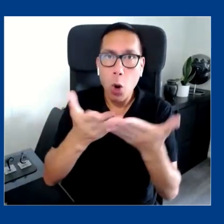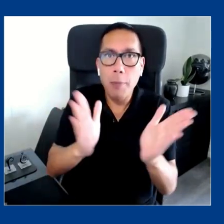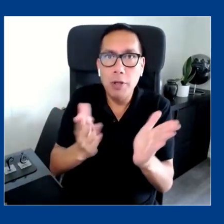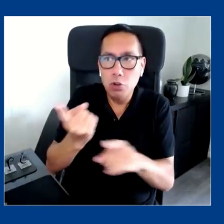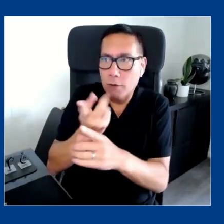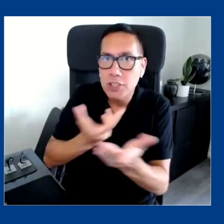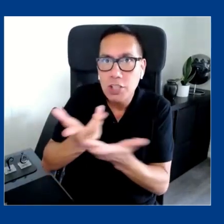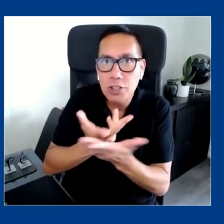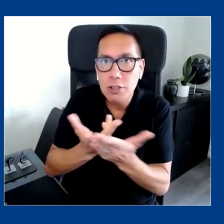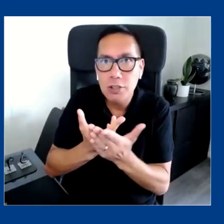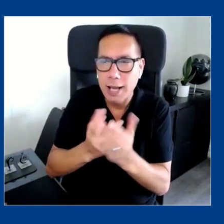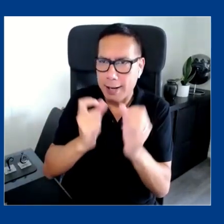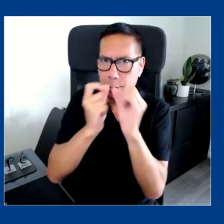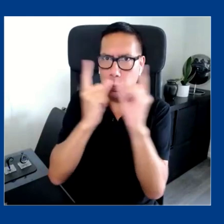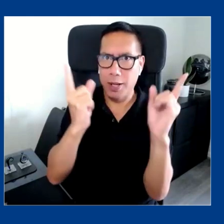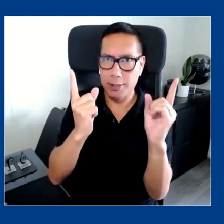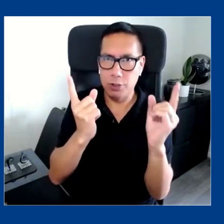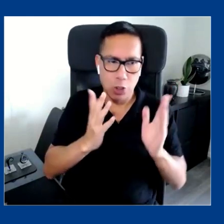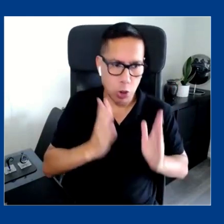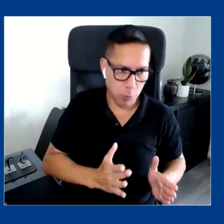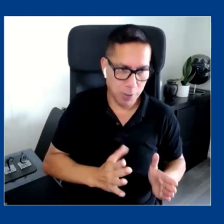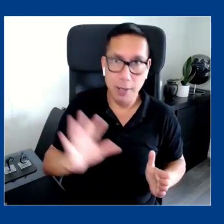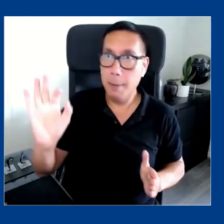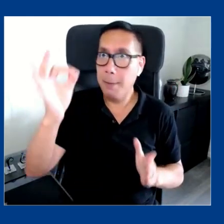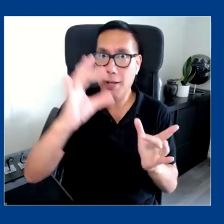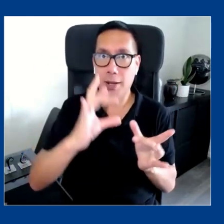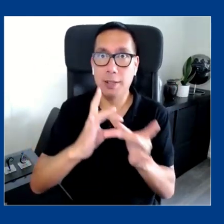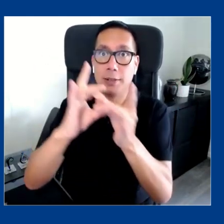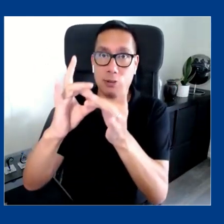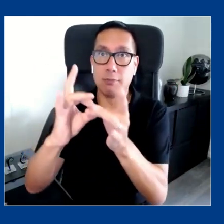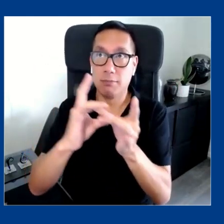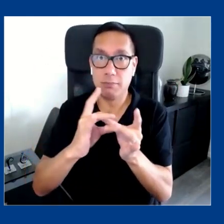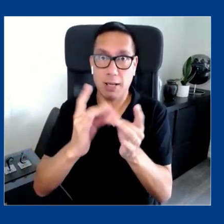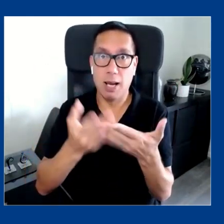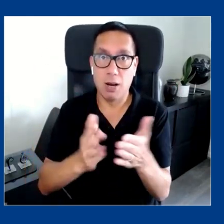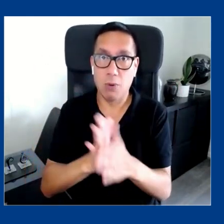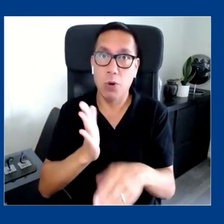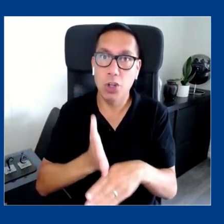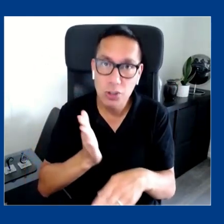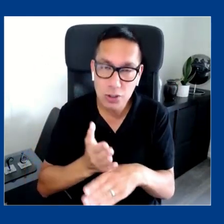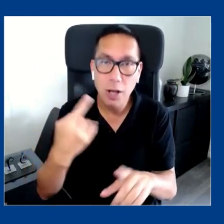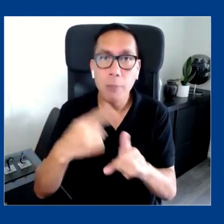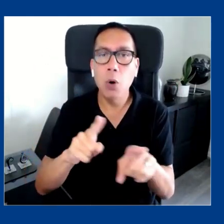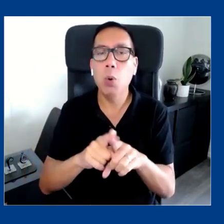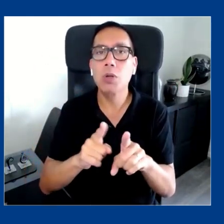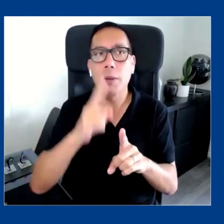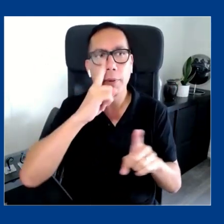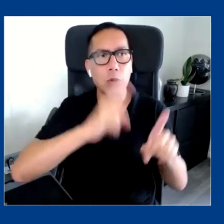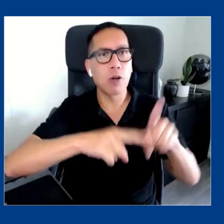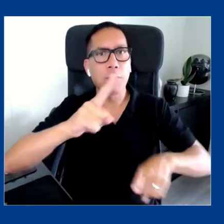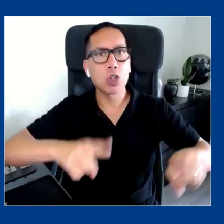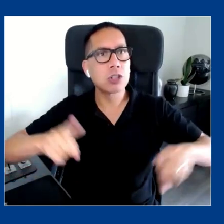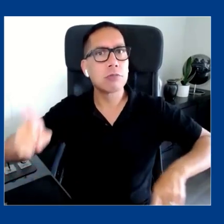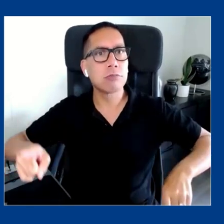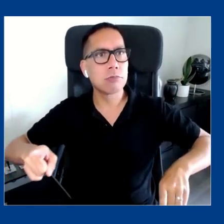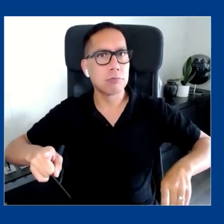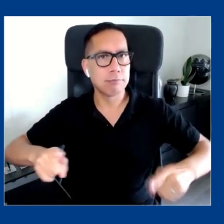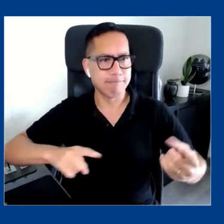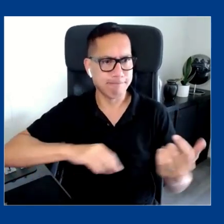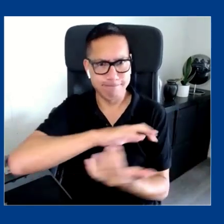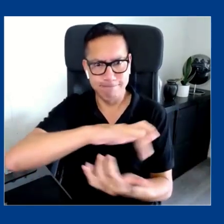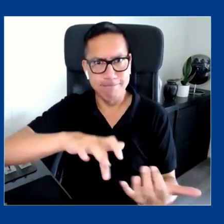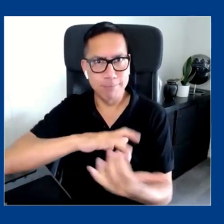the interspecies connections between people and bees, and between diverse peoples and each other in connection with